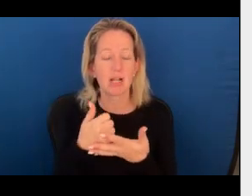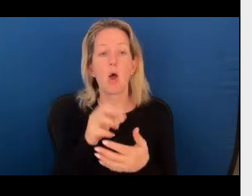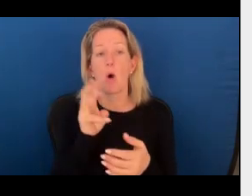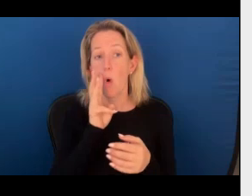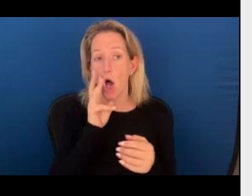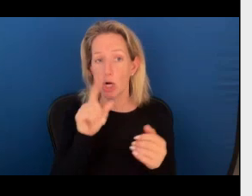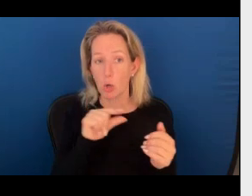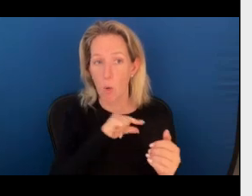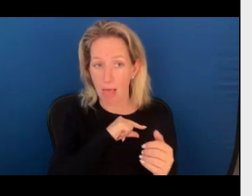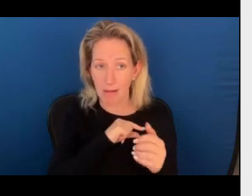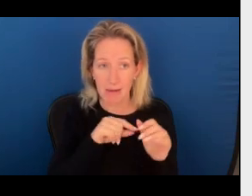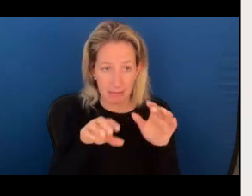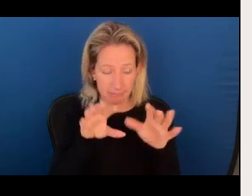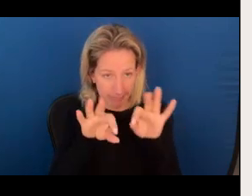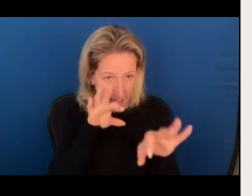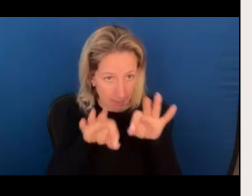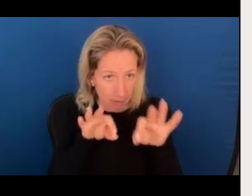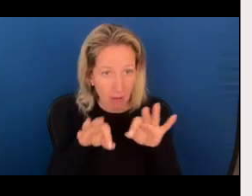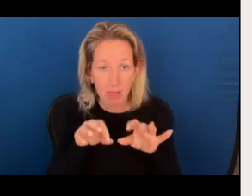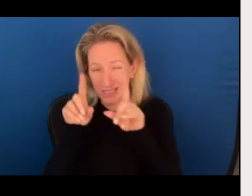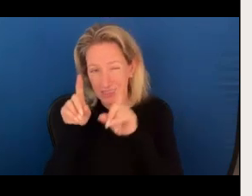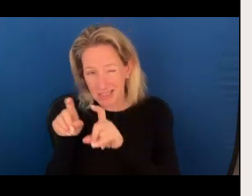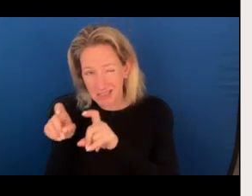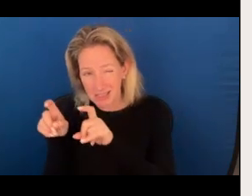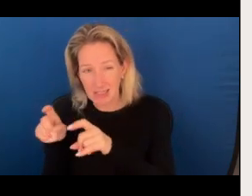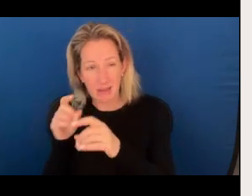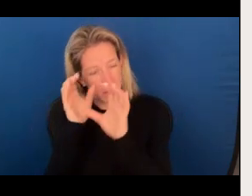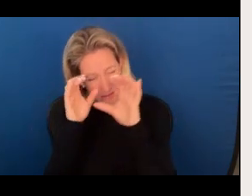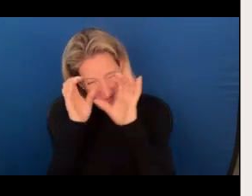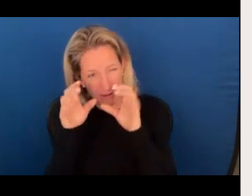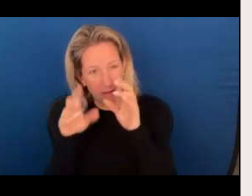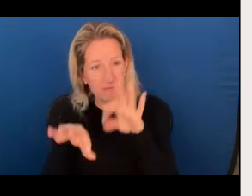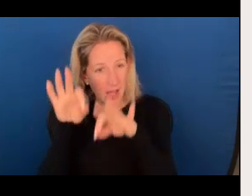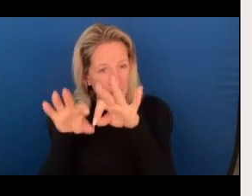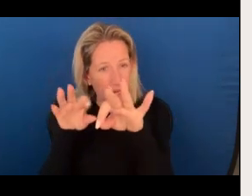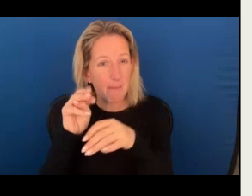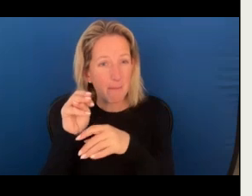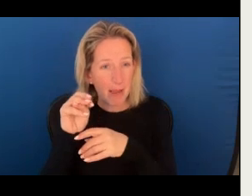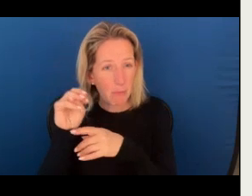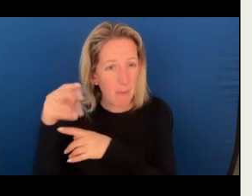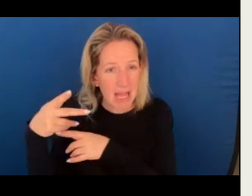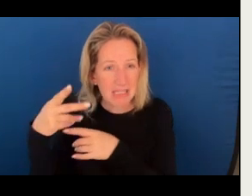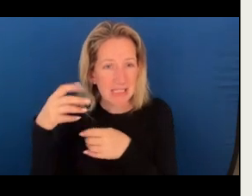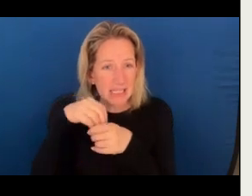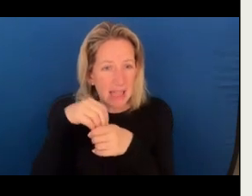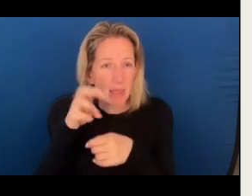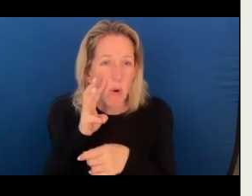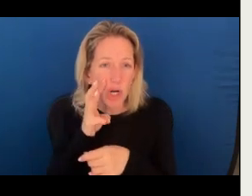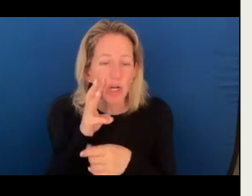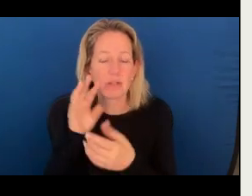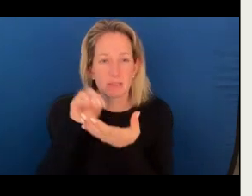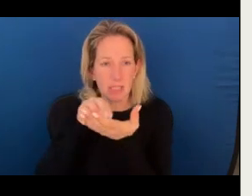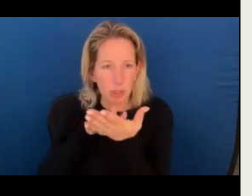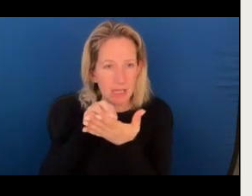samples, doing the testing, finding out about the microplastics and other things that are in the water. And then they're documenting